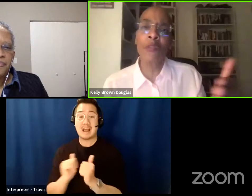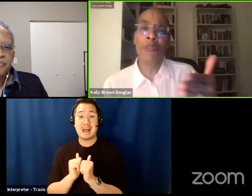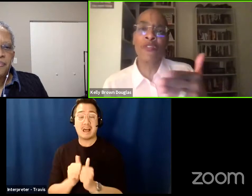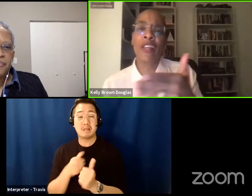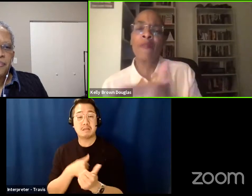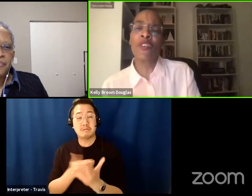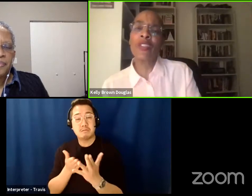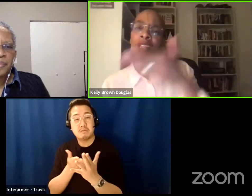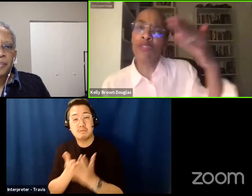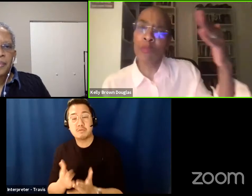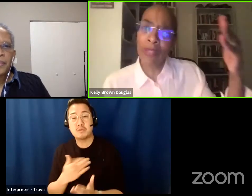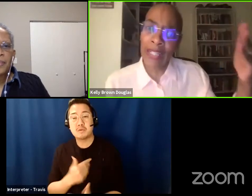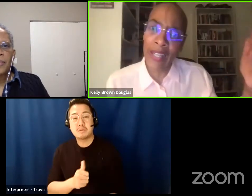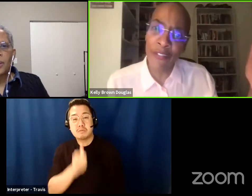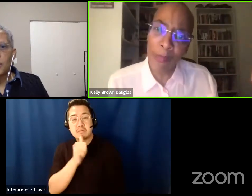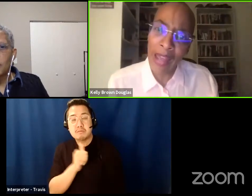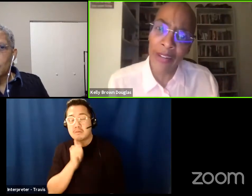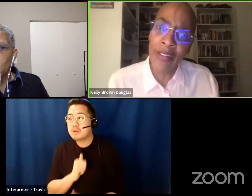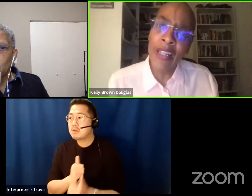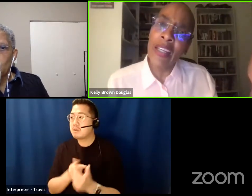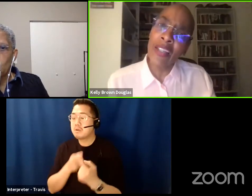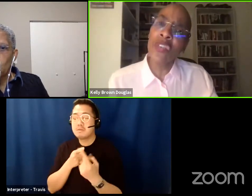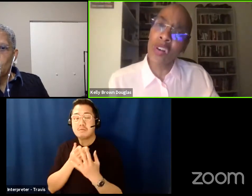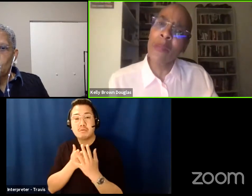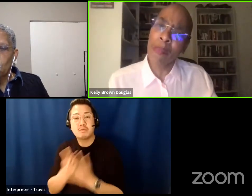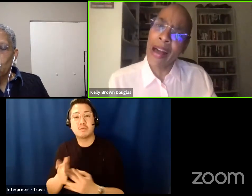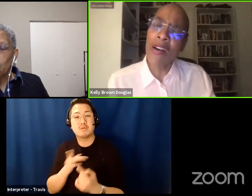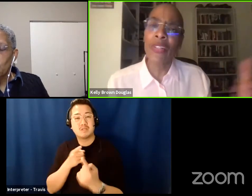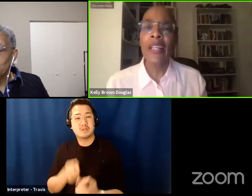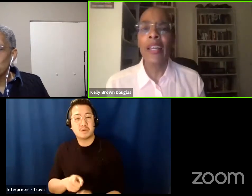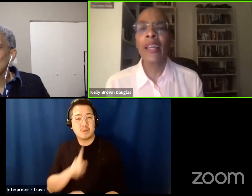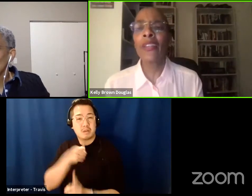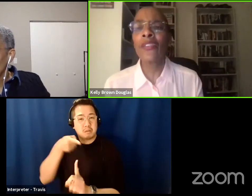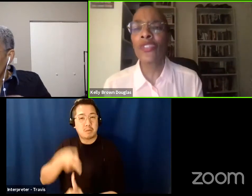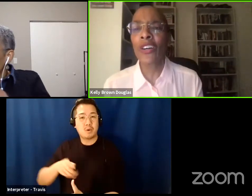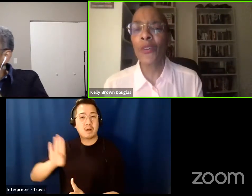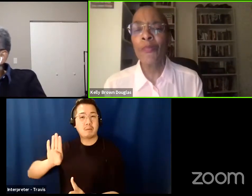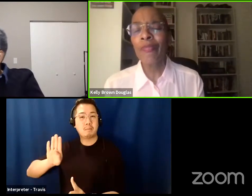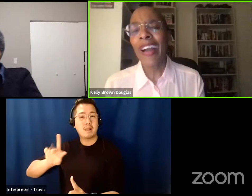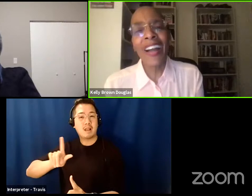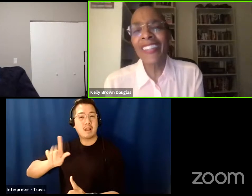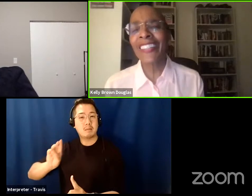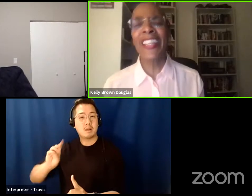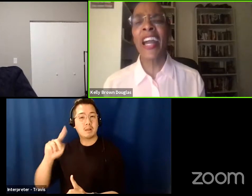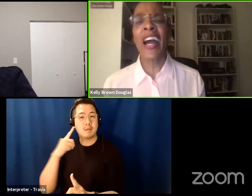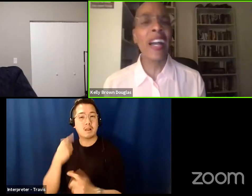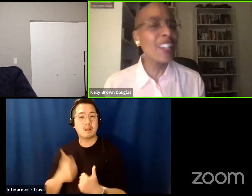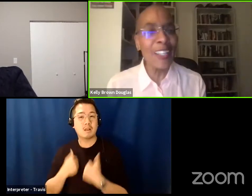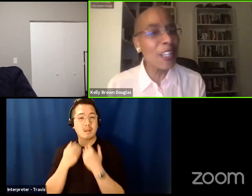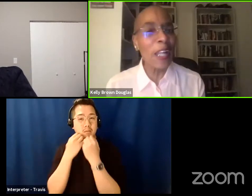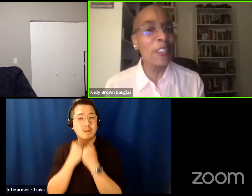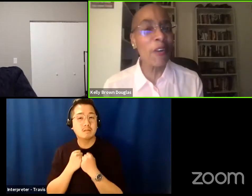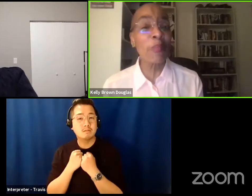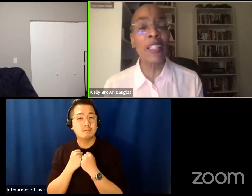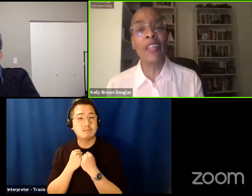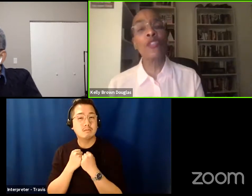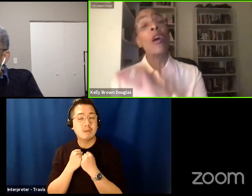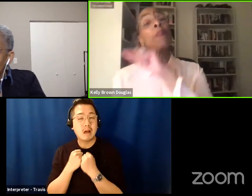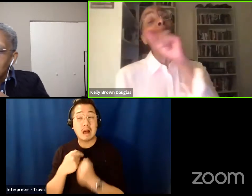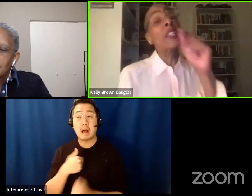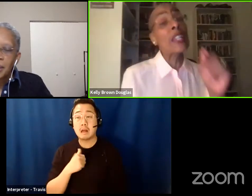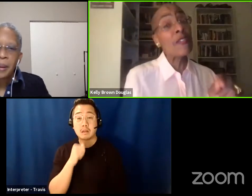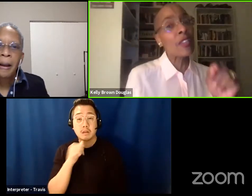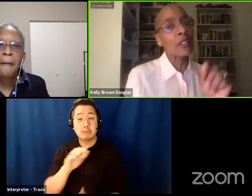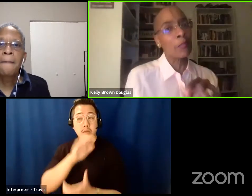perfected it in their prophetic voice. And that's what Black Lives Matter is all about. And so I don't believe that. Do